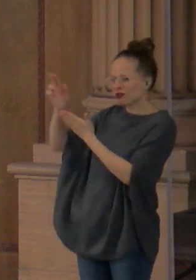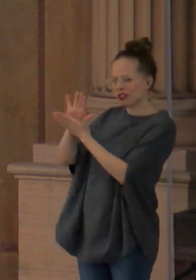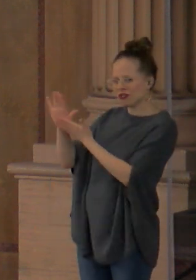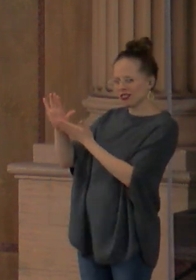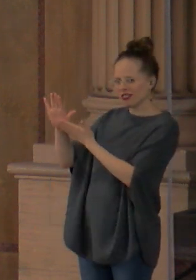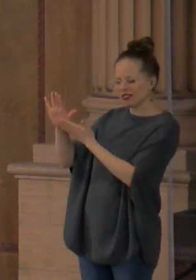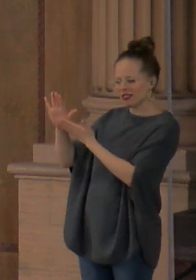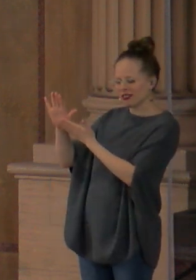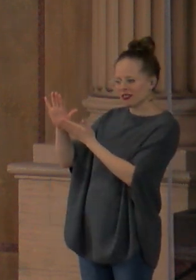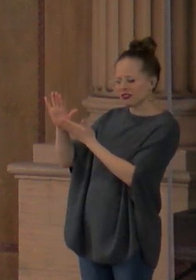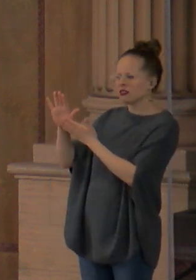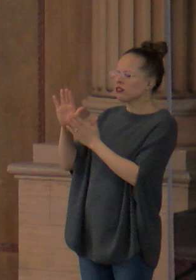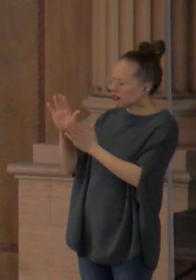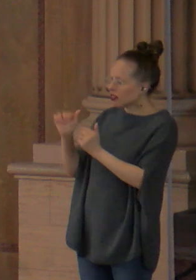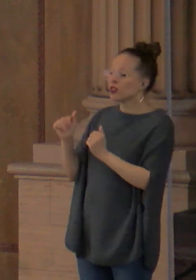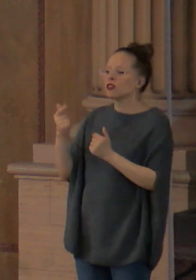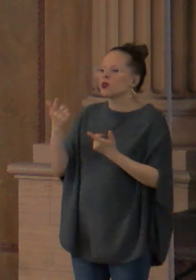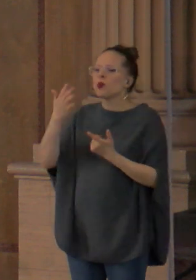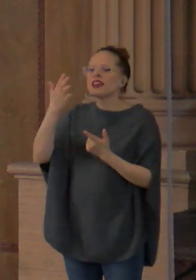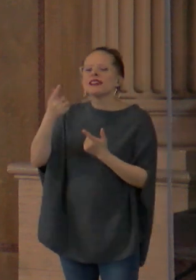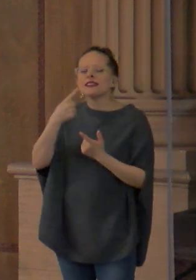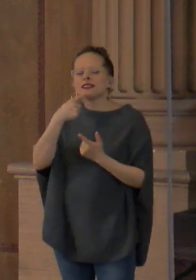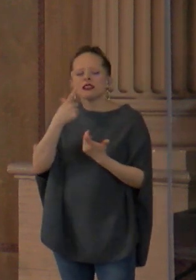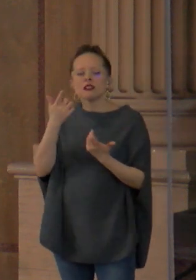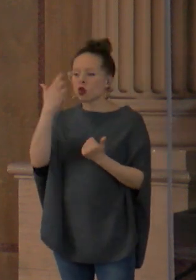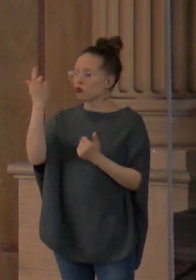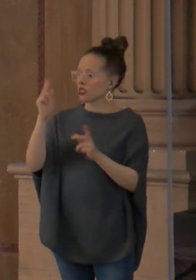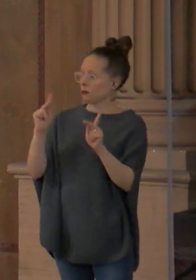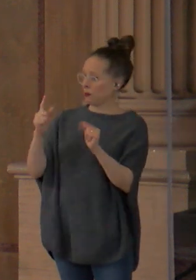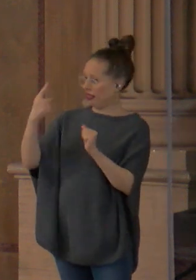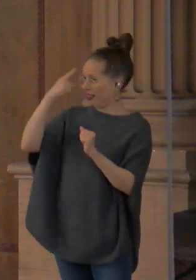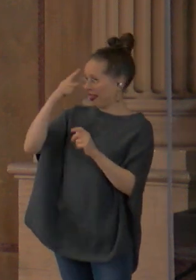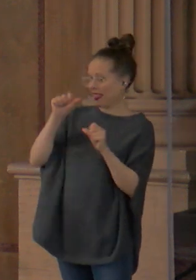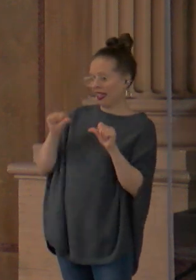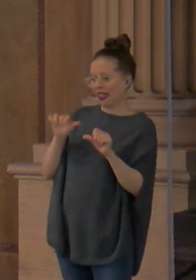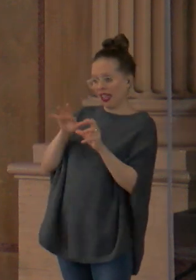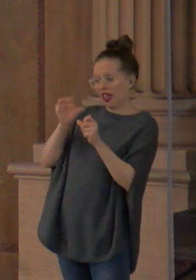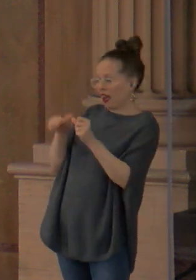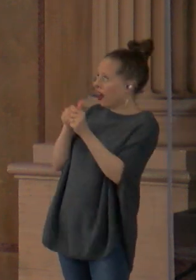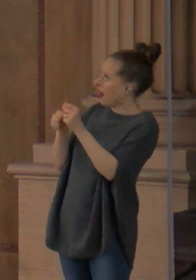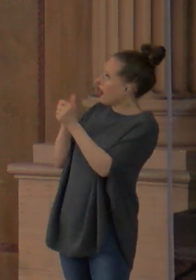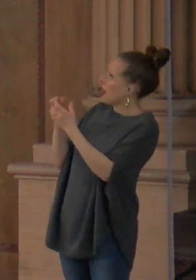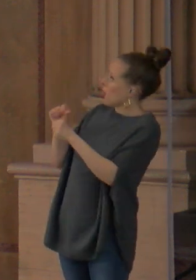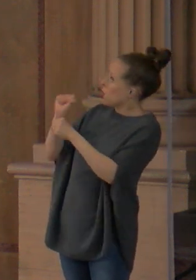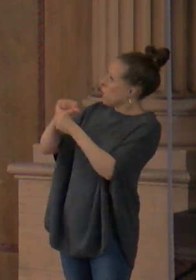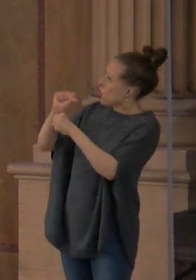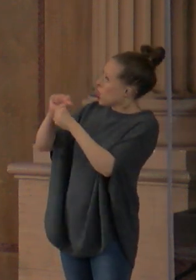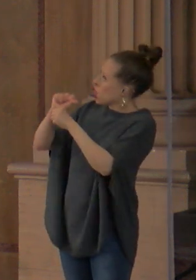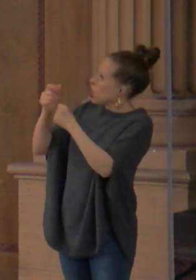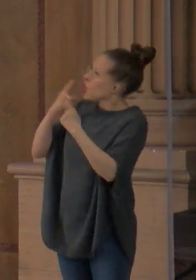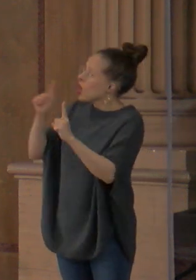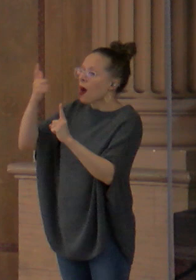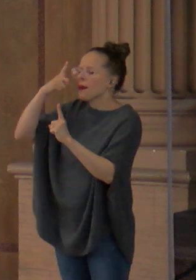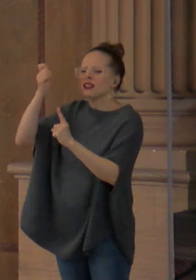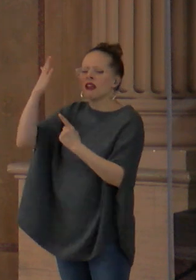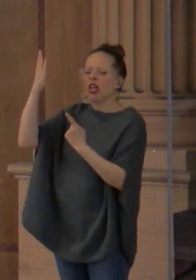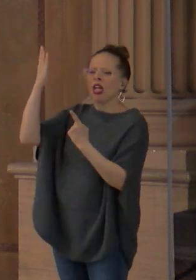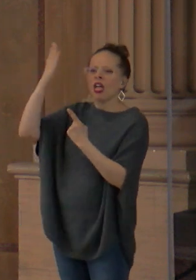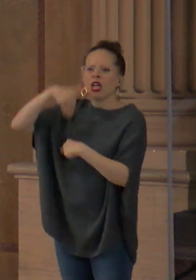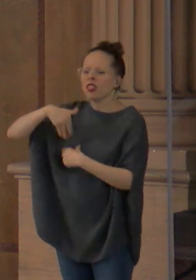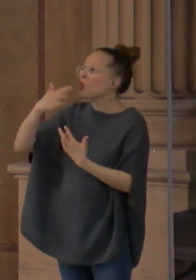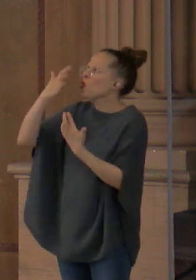So he says the reason that people think that they can work their way to God is they're ignorant of how righteous and holy God is.